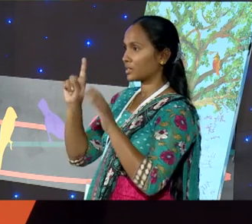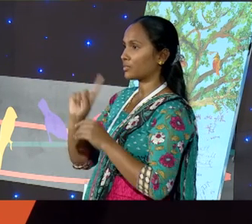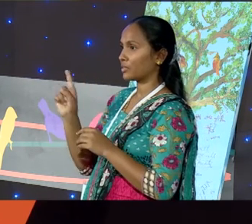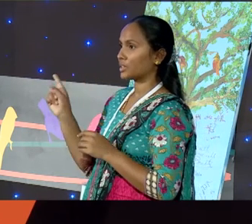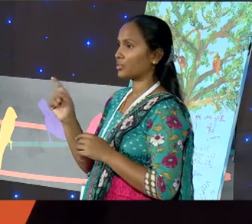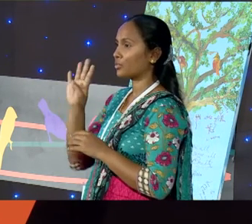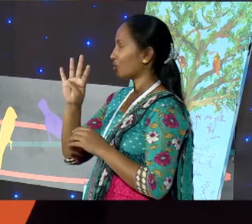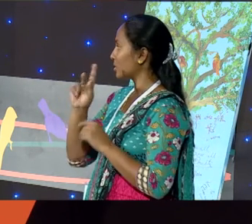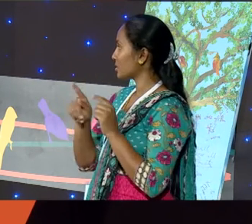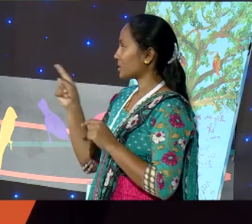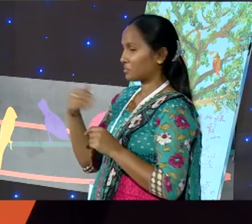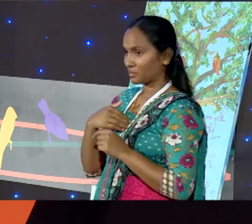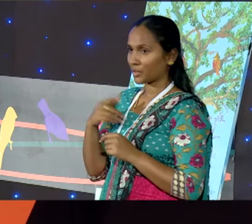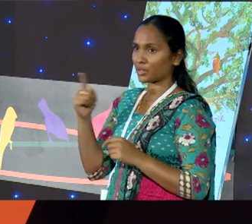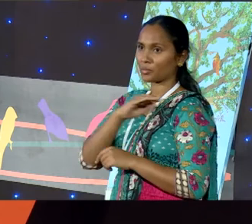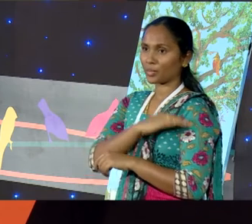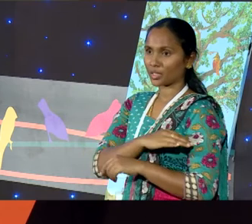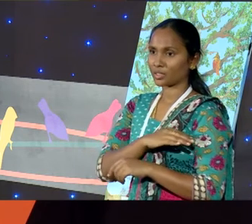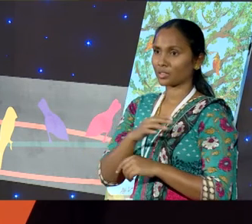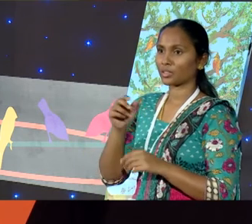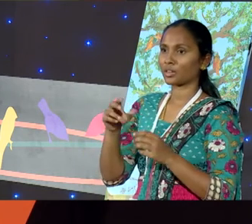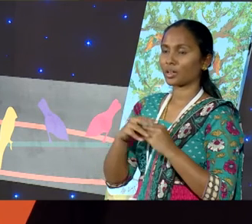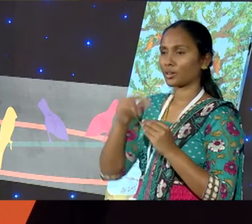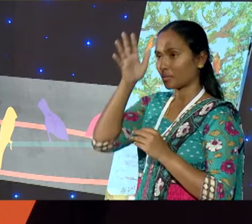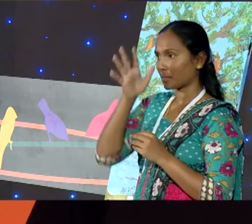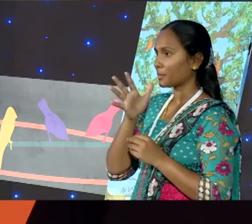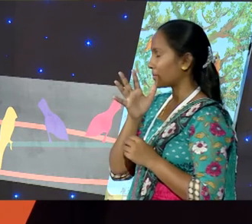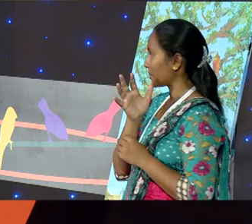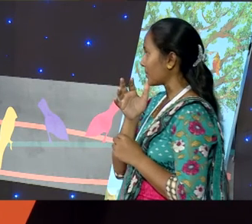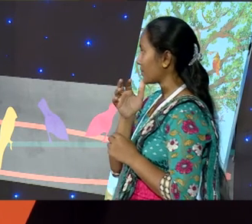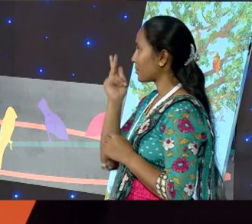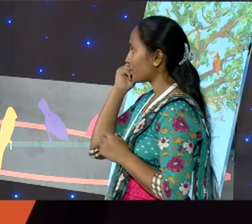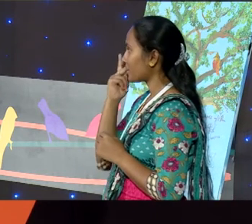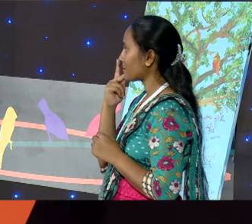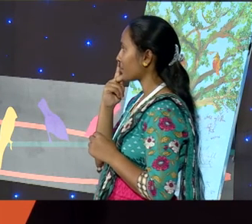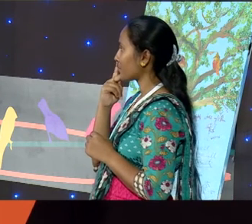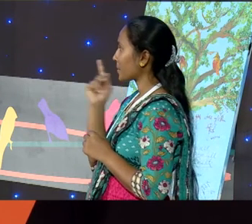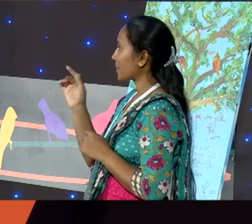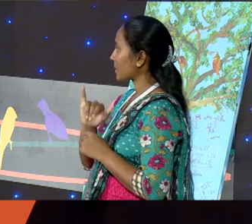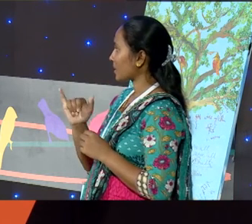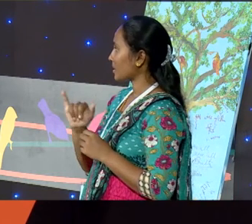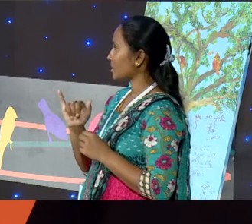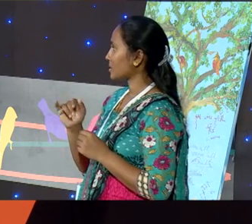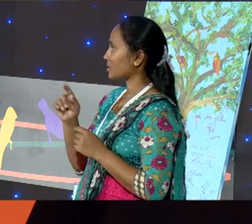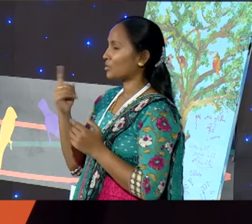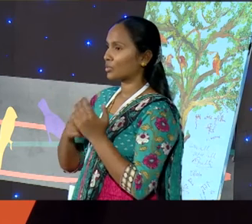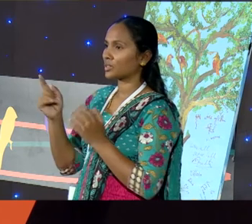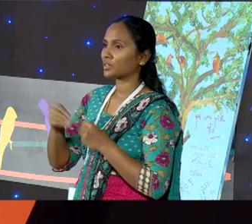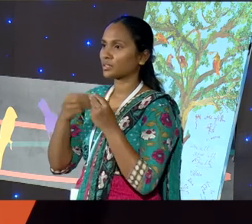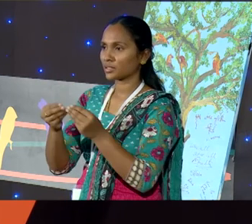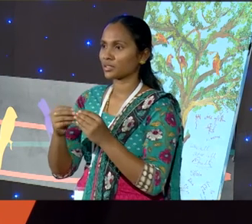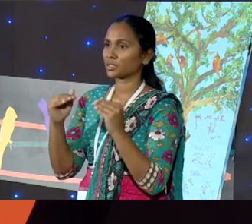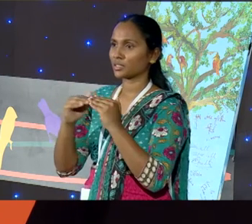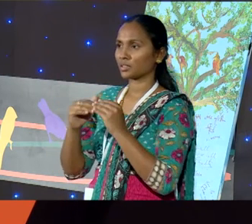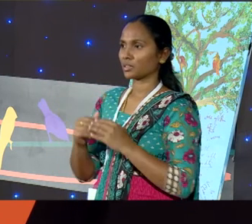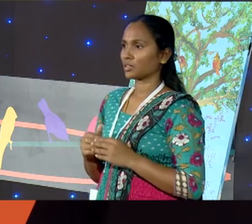four of us, me, my brother, and my parents used to sleep in one room, to today where he's employing 300 people. And I wanted to spread that message in St. Stephen's.